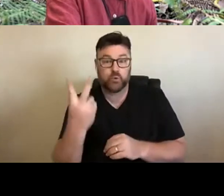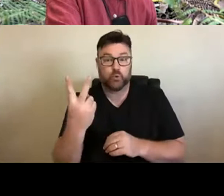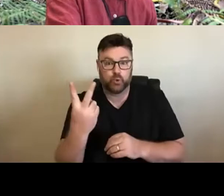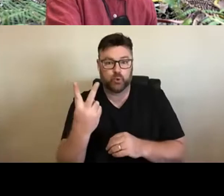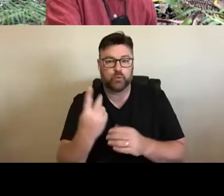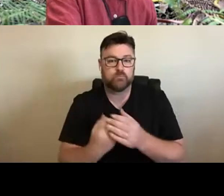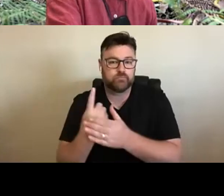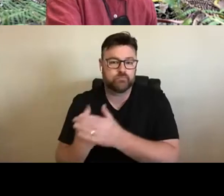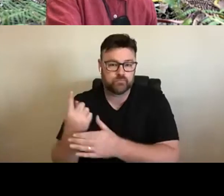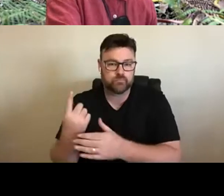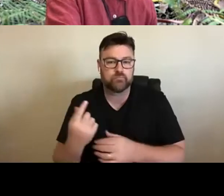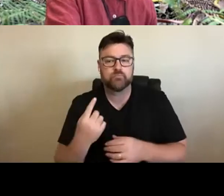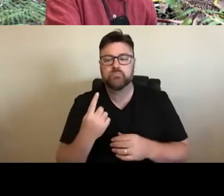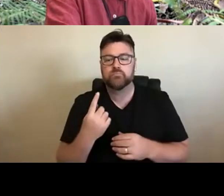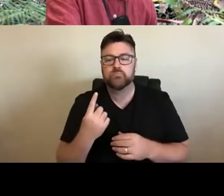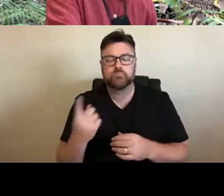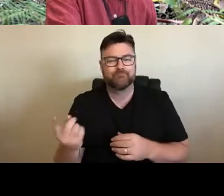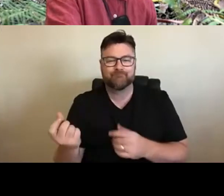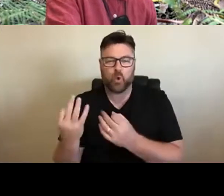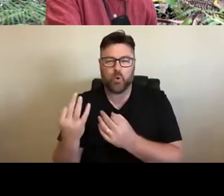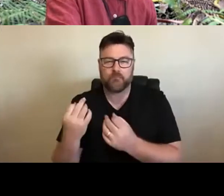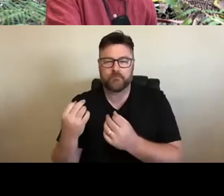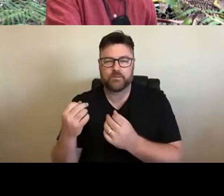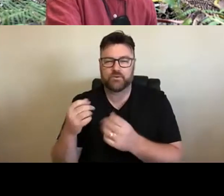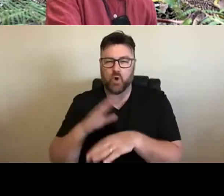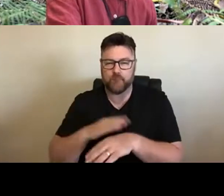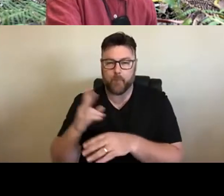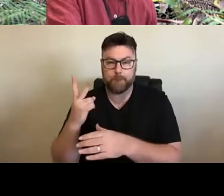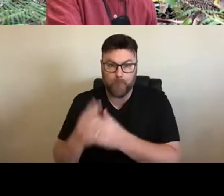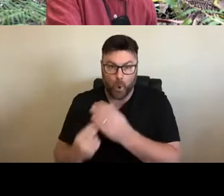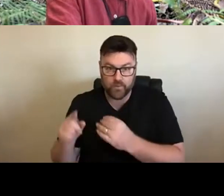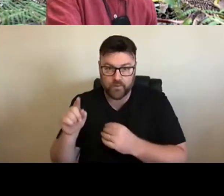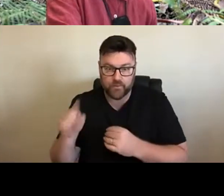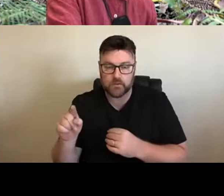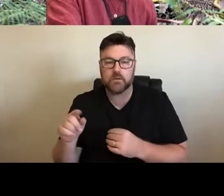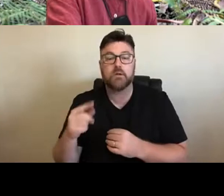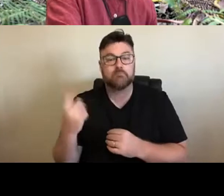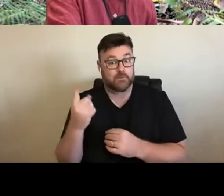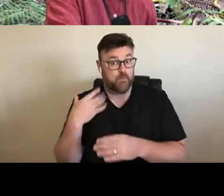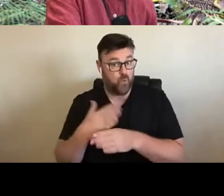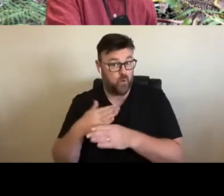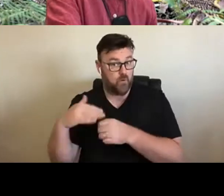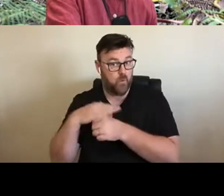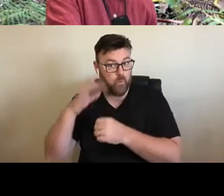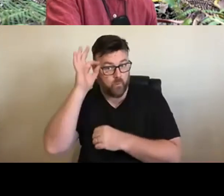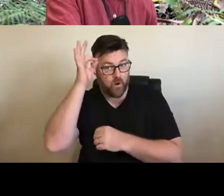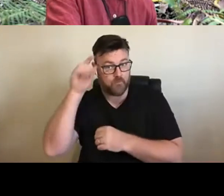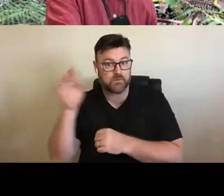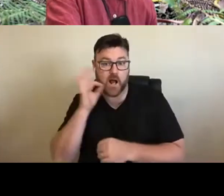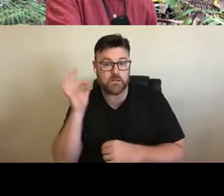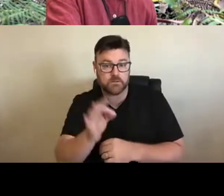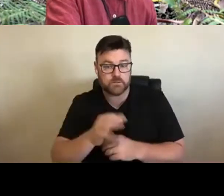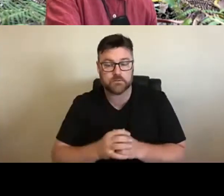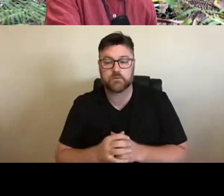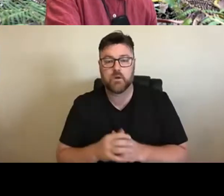I'd like to explore more, but I don't think we've got time today. And it's from someone who works in local government, and Claudia, and she asks, how do we align